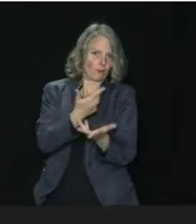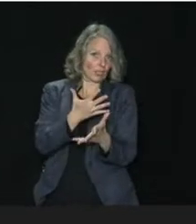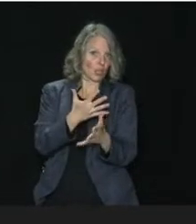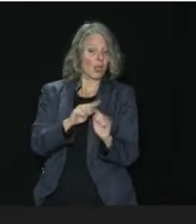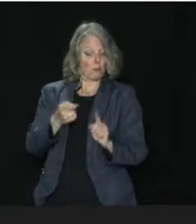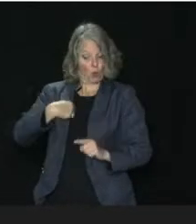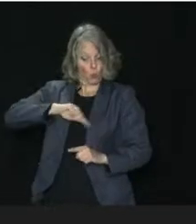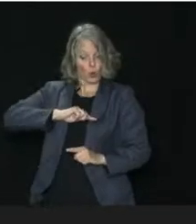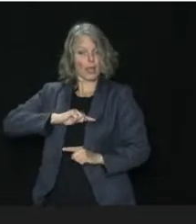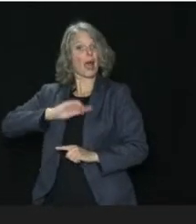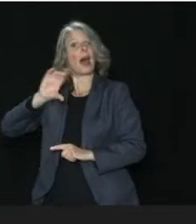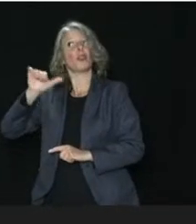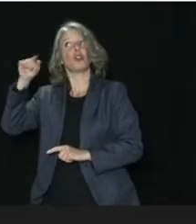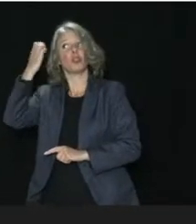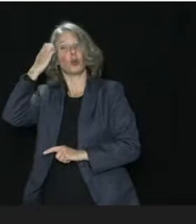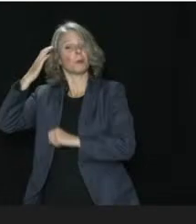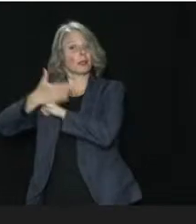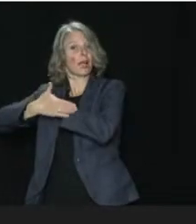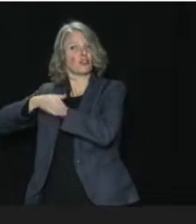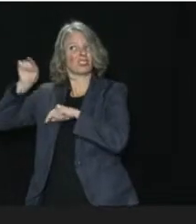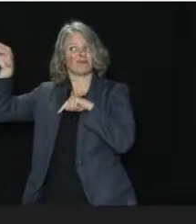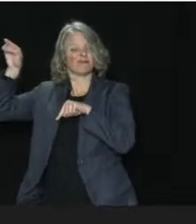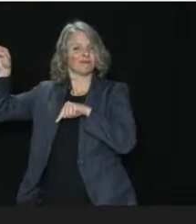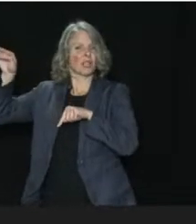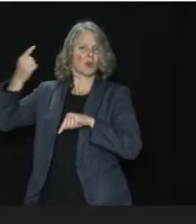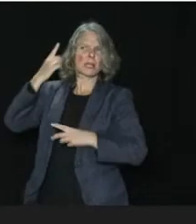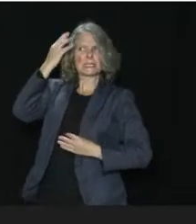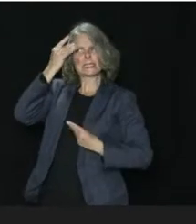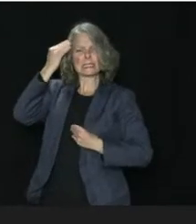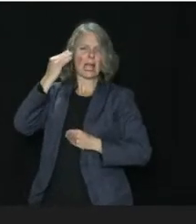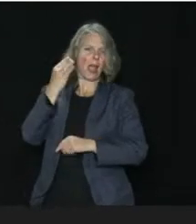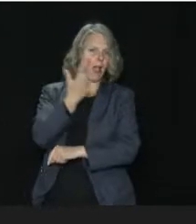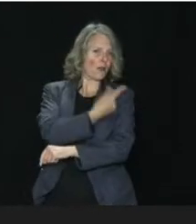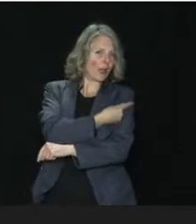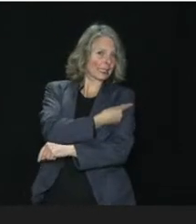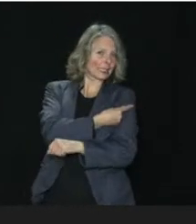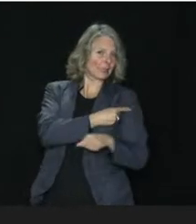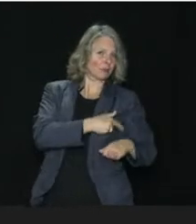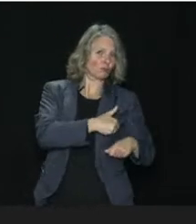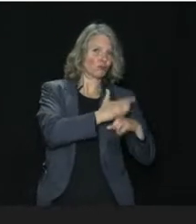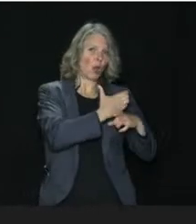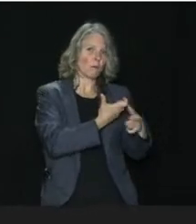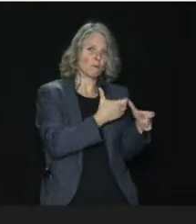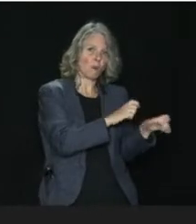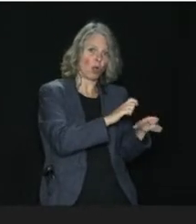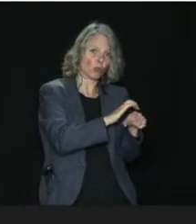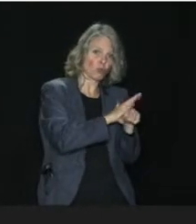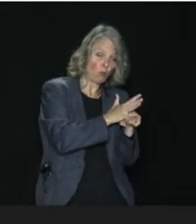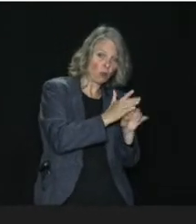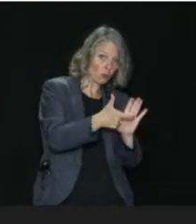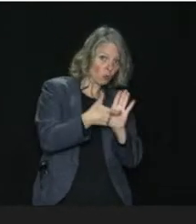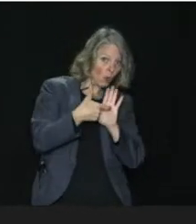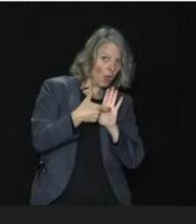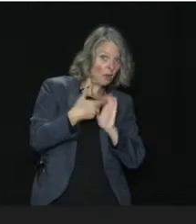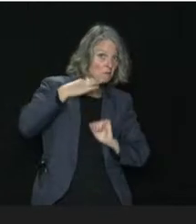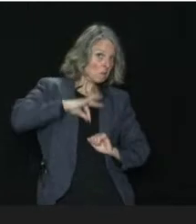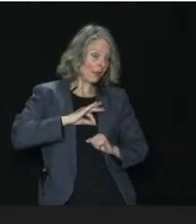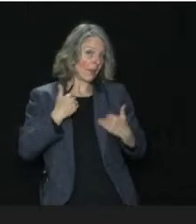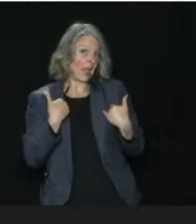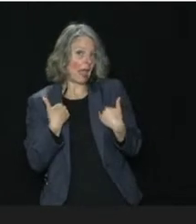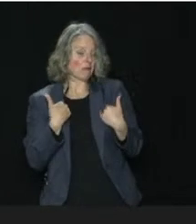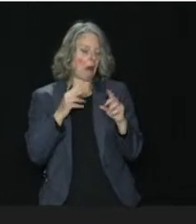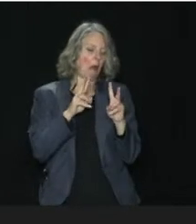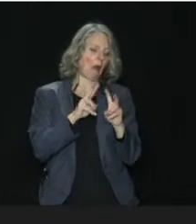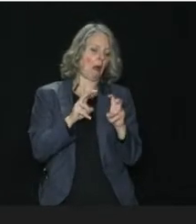we're looking at the question of vaccine certificates as to whether they'd be useful or necessary to, in order to